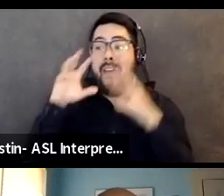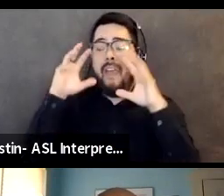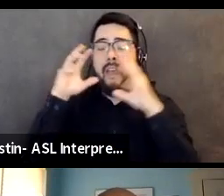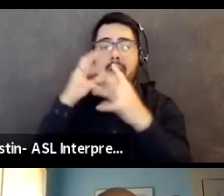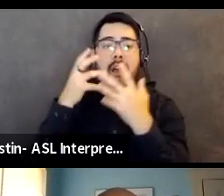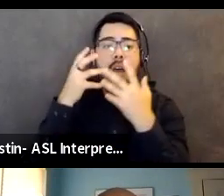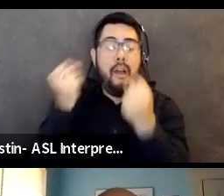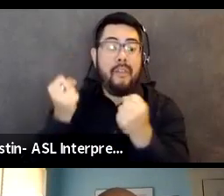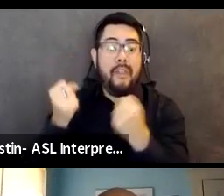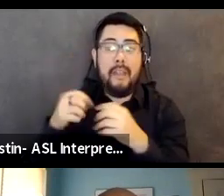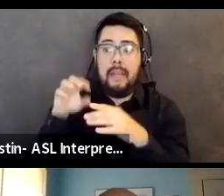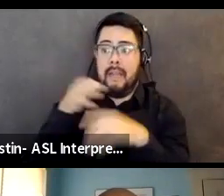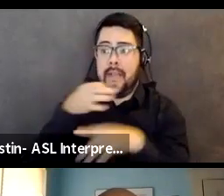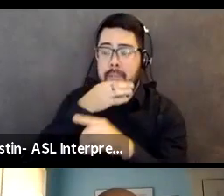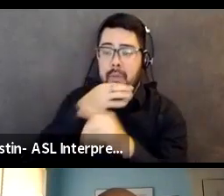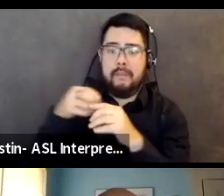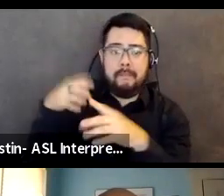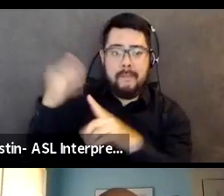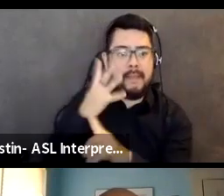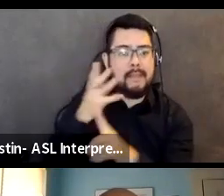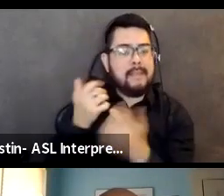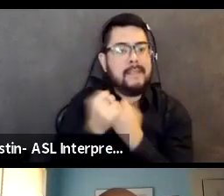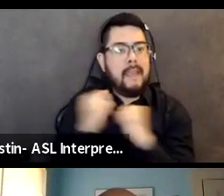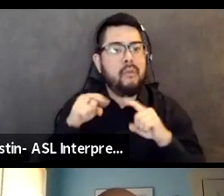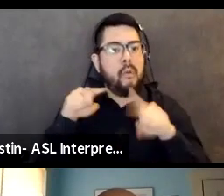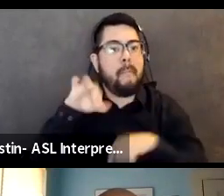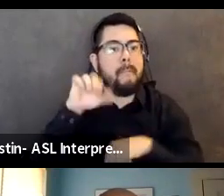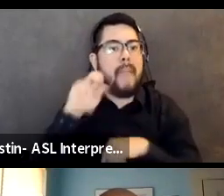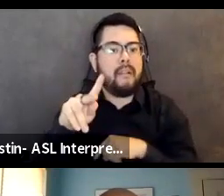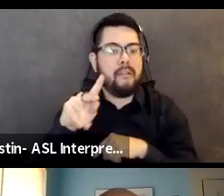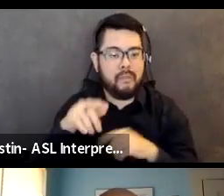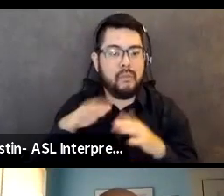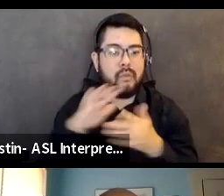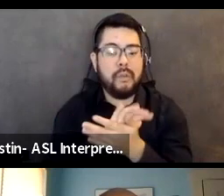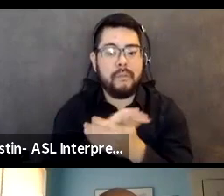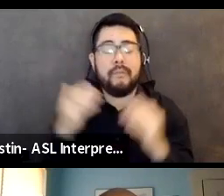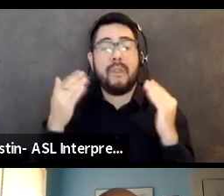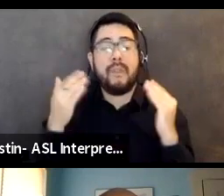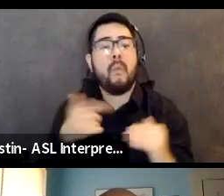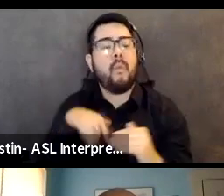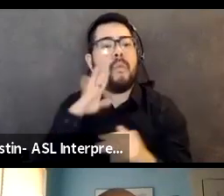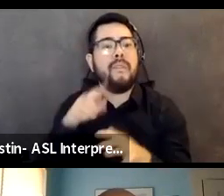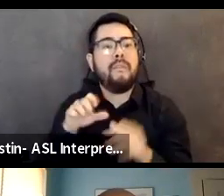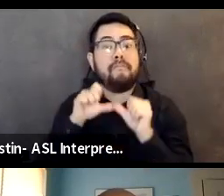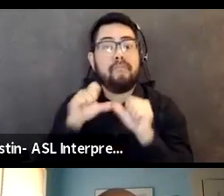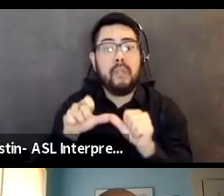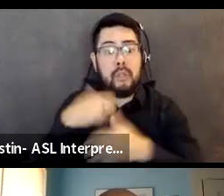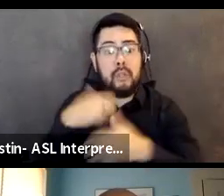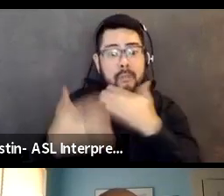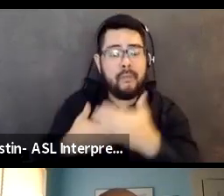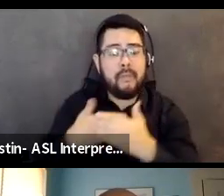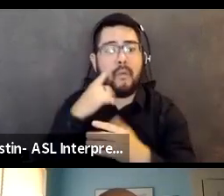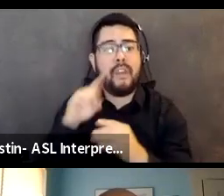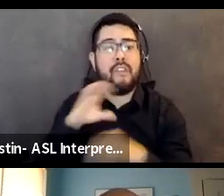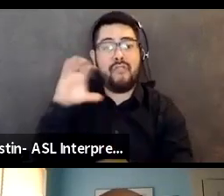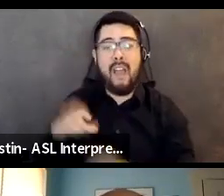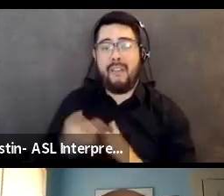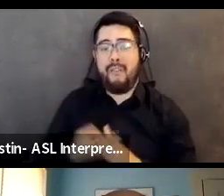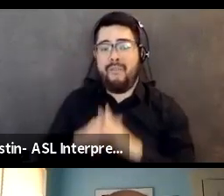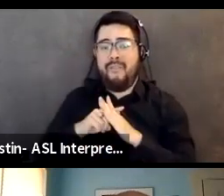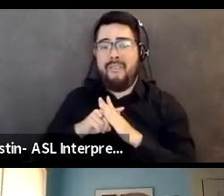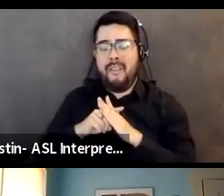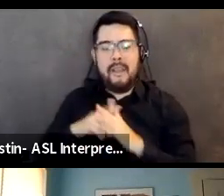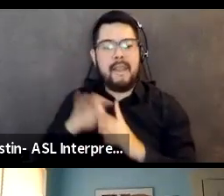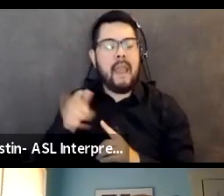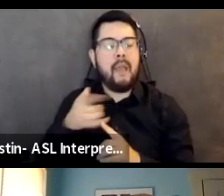so in addition to those investments we will continue to work on the chicago connected initiative which seeks to